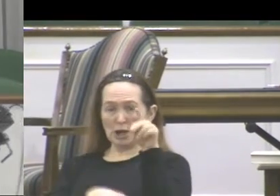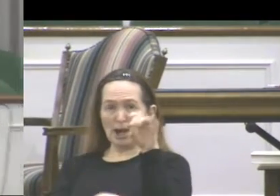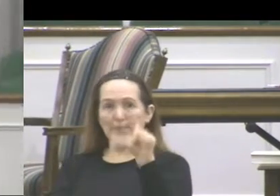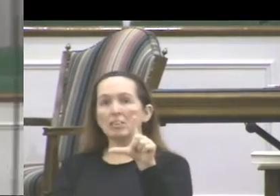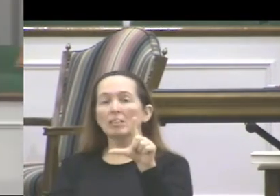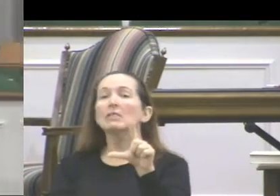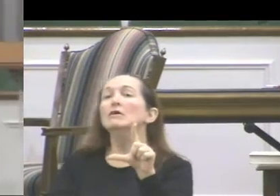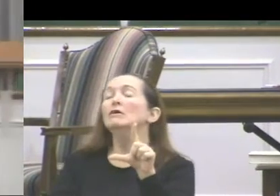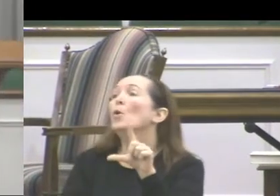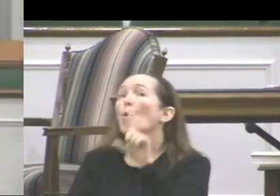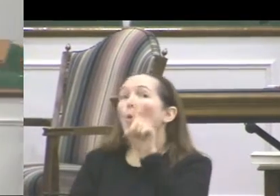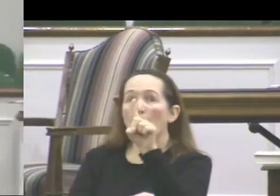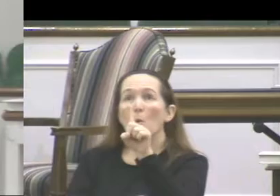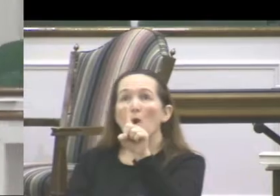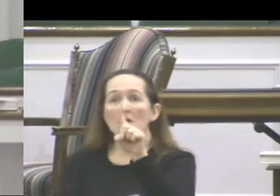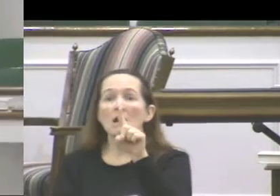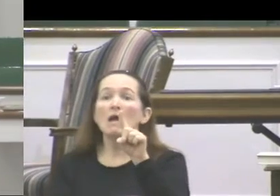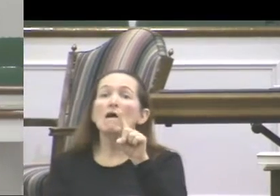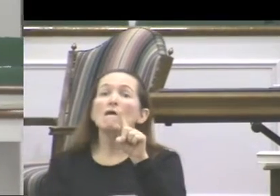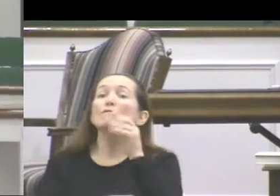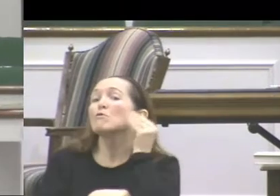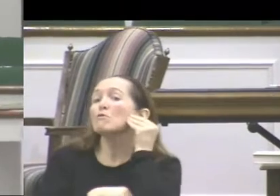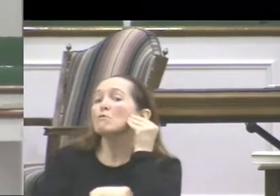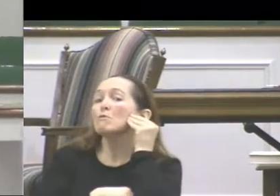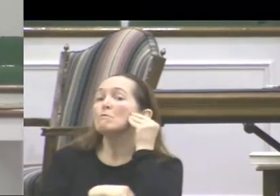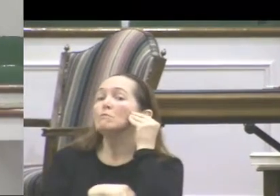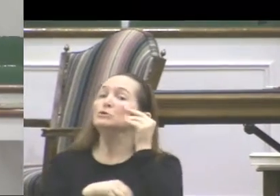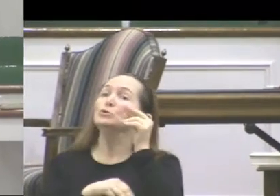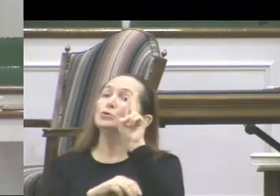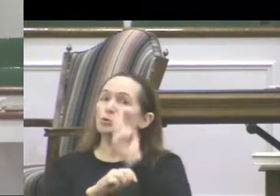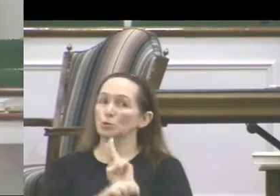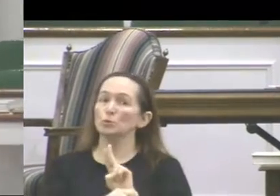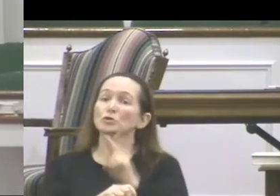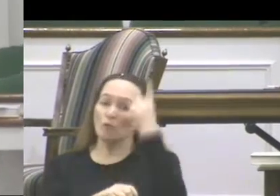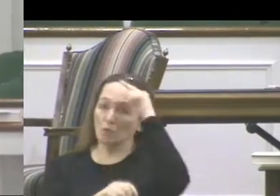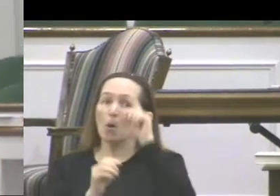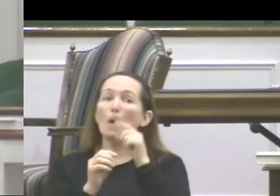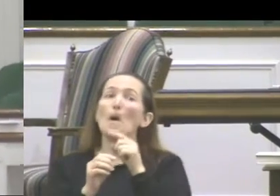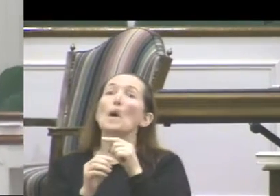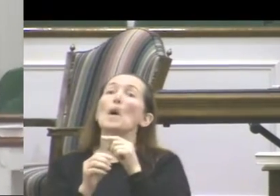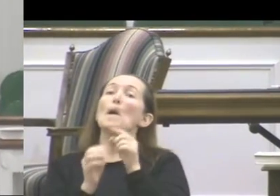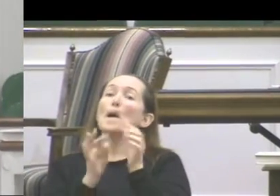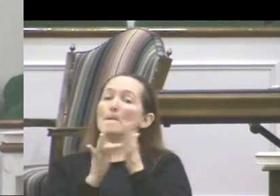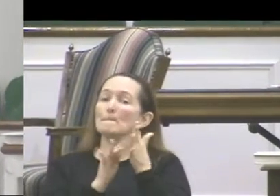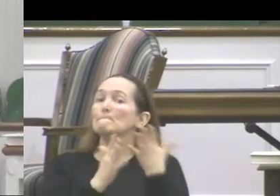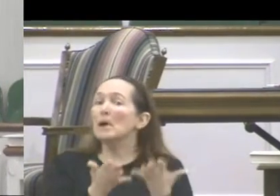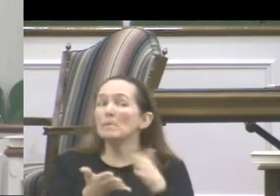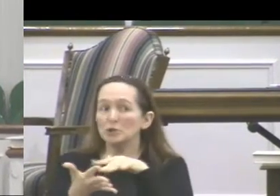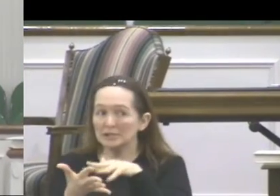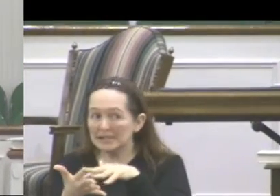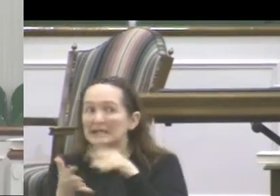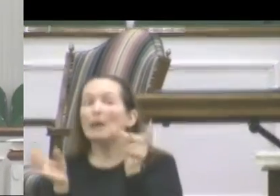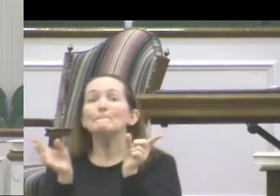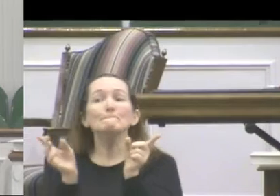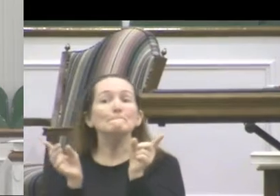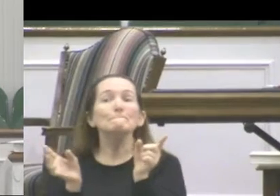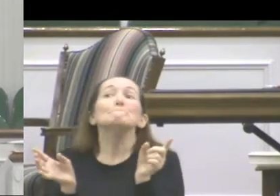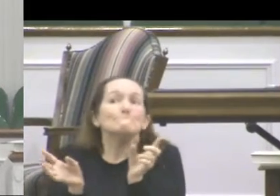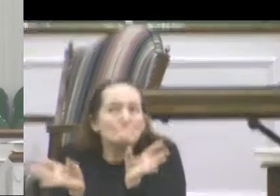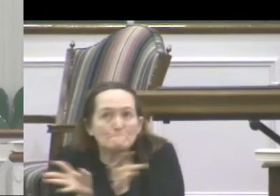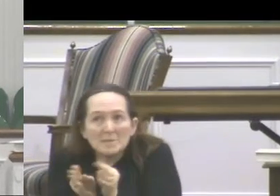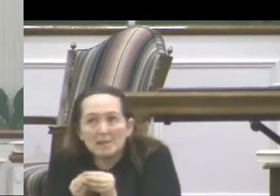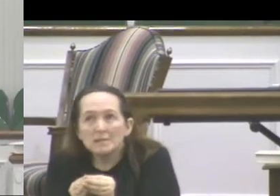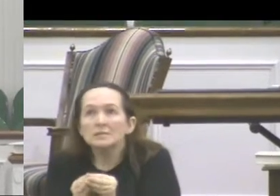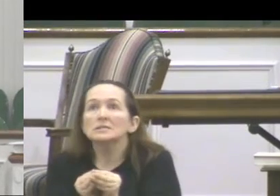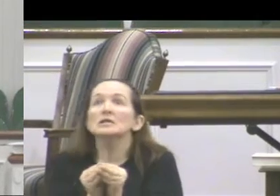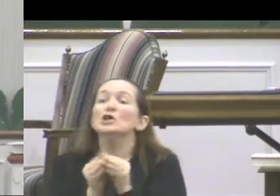And it was one of the homes that was used for Bible study, for meetings,